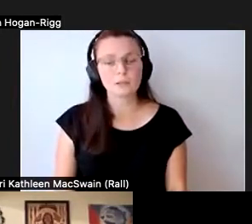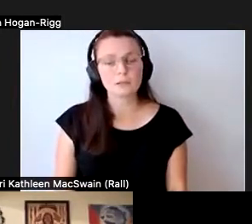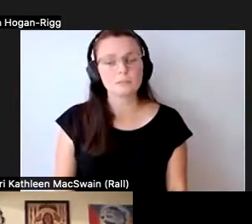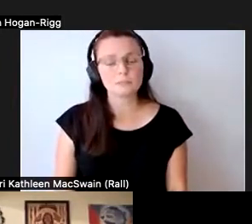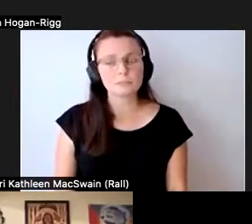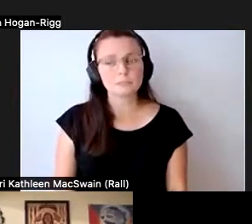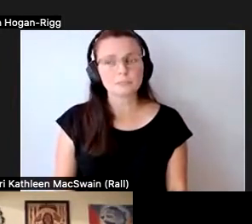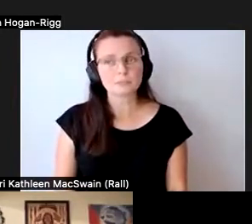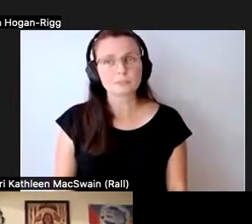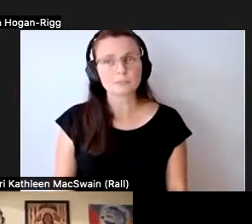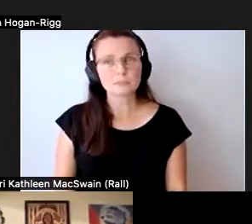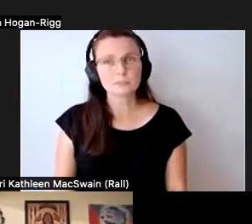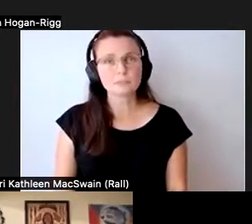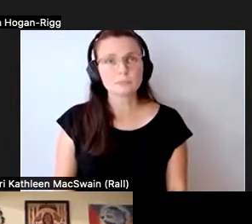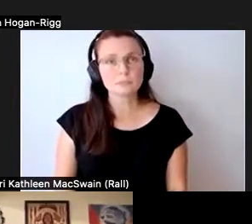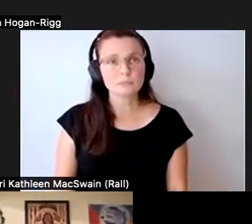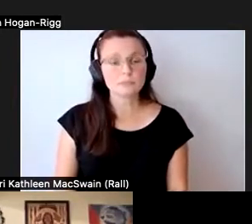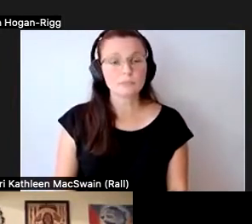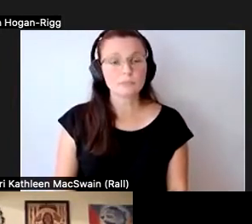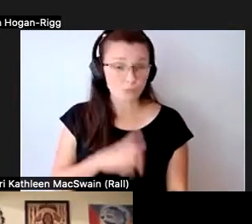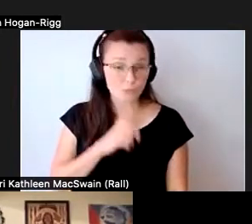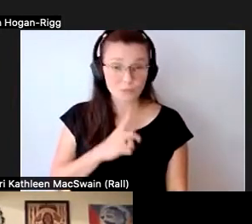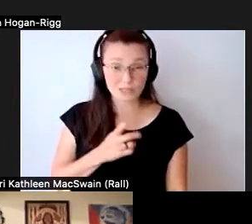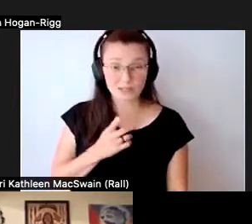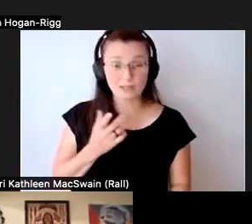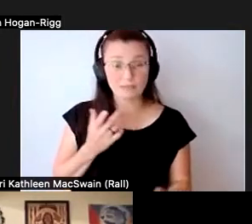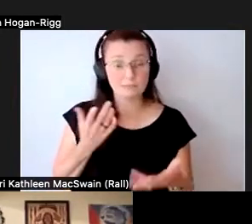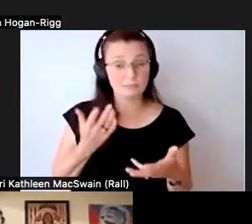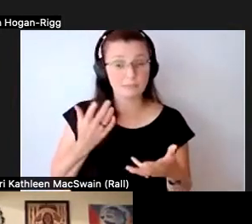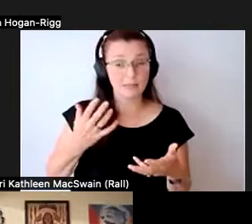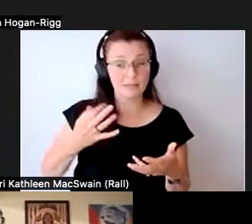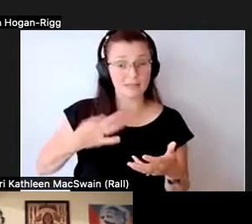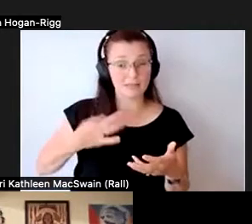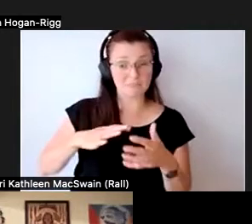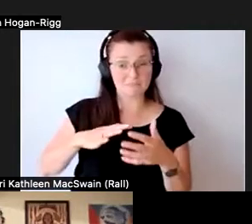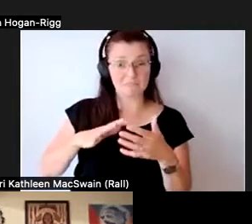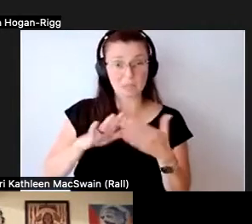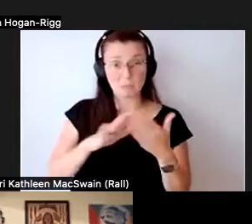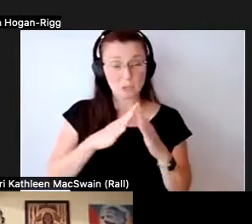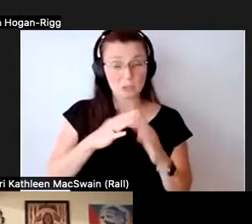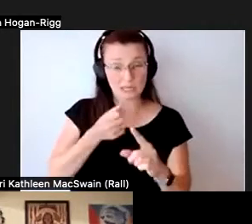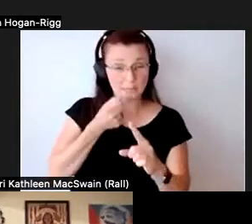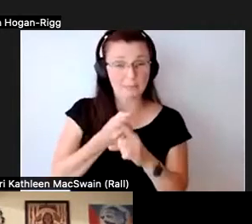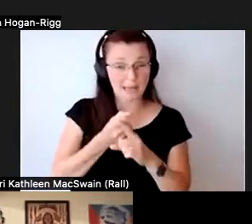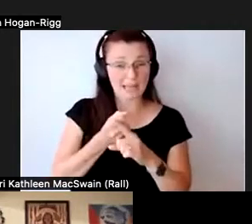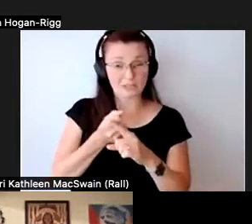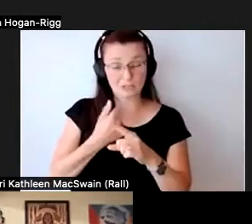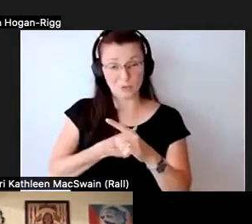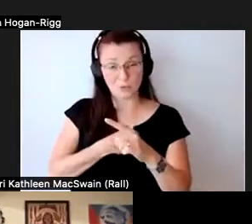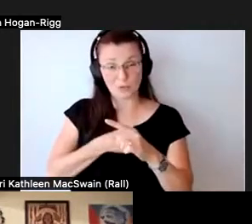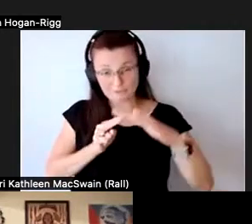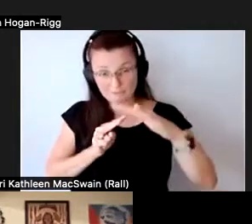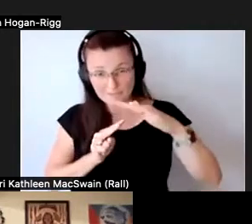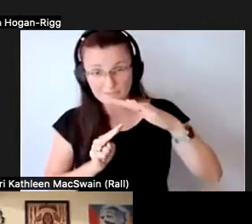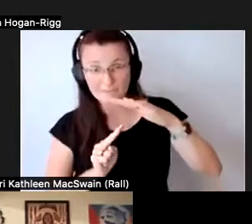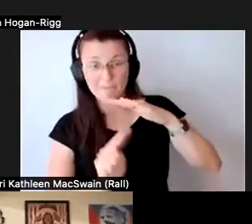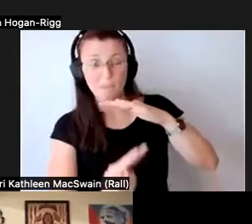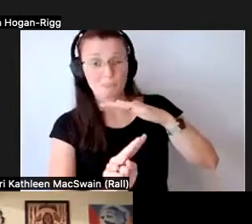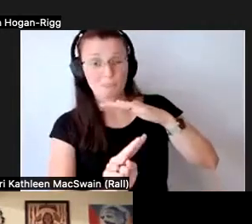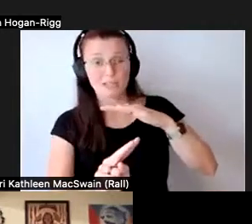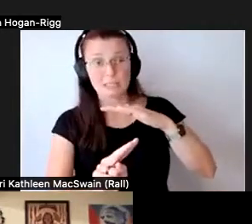has the projected things we hope we will receive, and then a ton of unexpected benefits, things we didn't